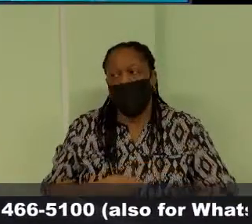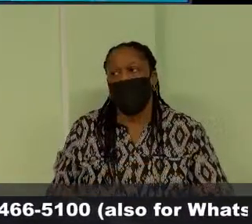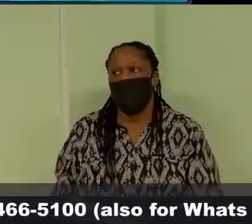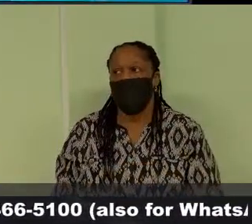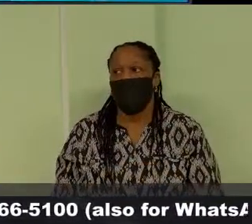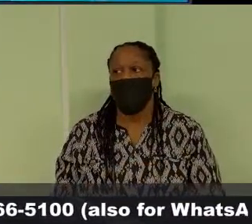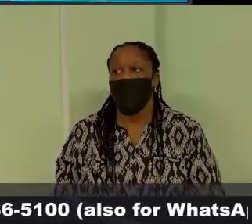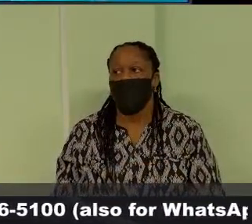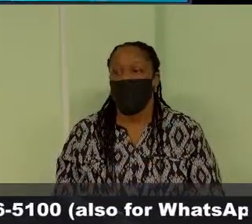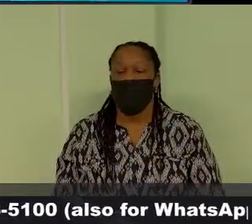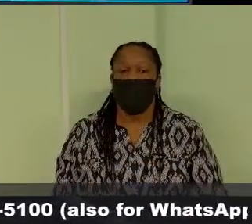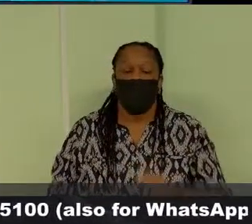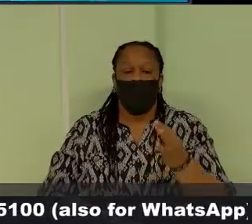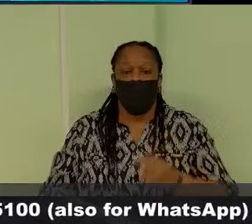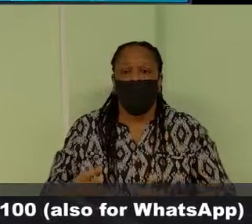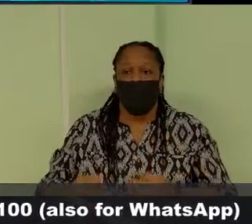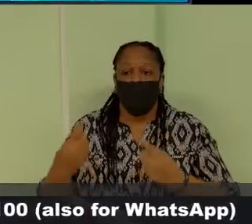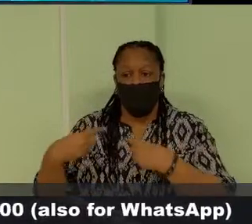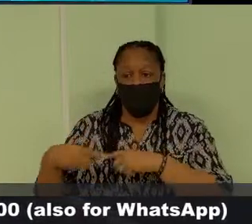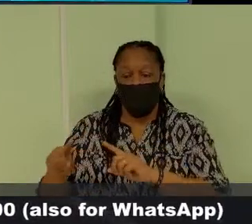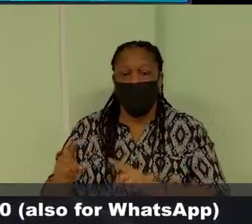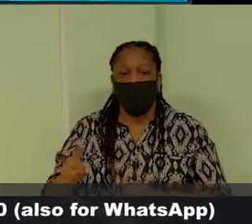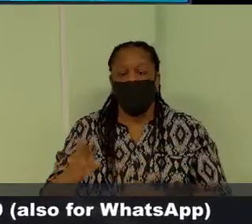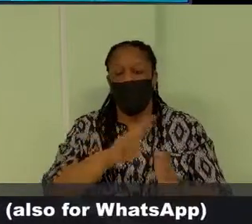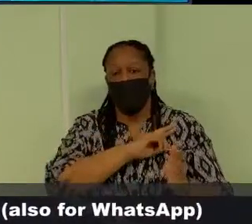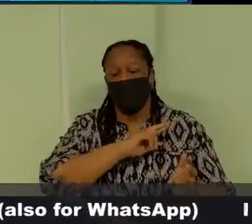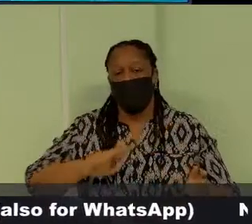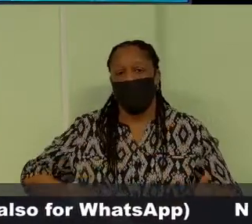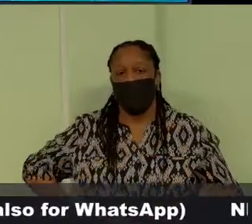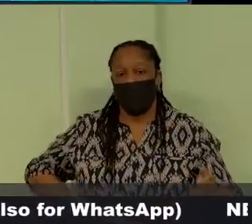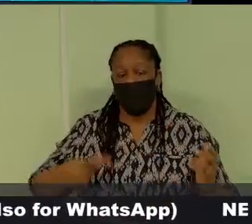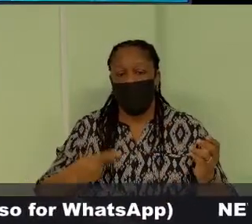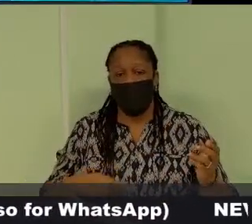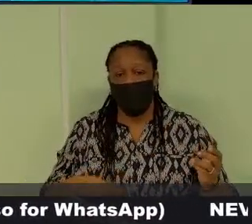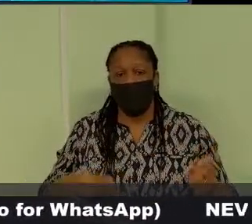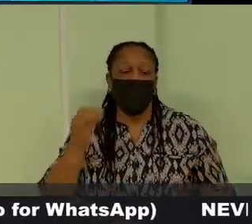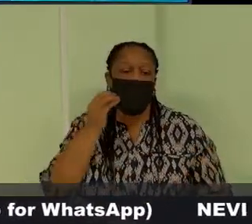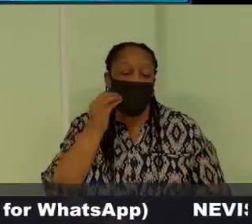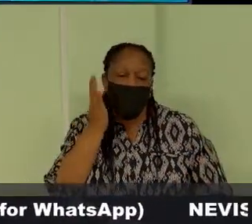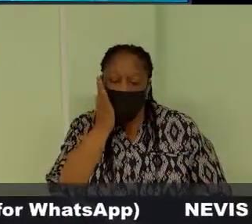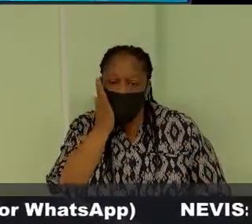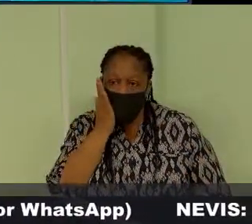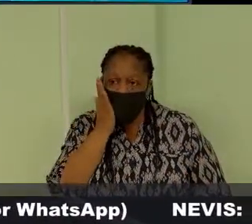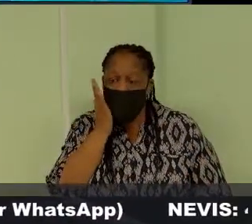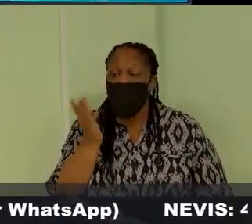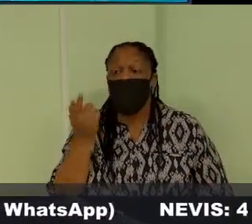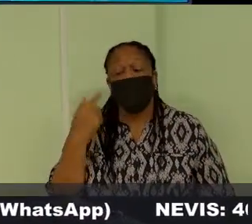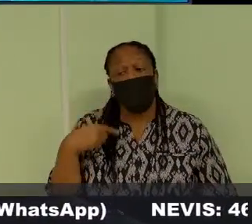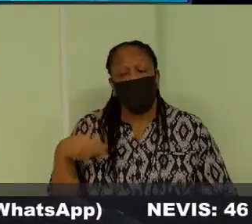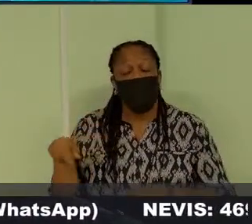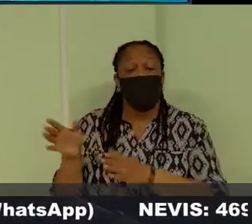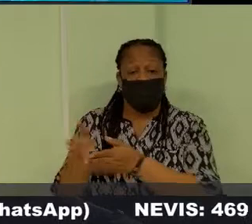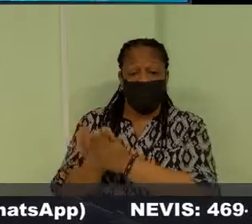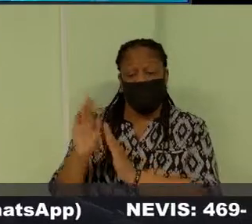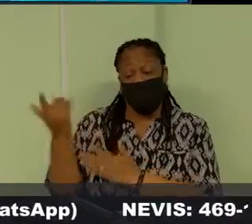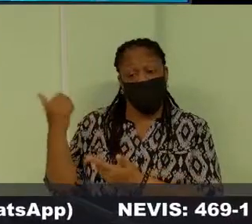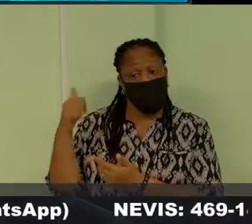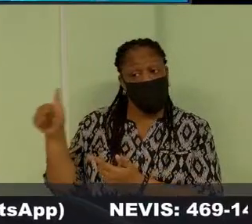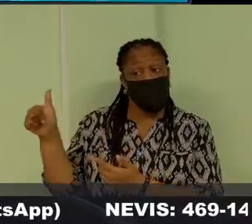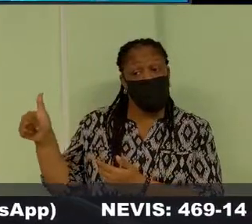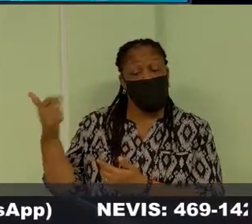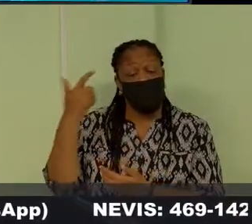you opt for the Royal St. Kitts Hotel, you negotiate that price on your own with the